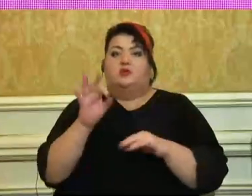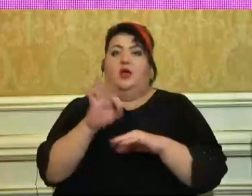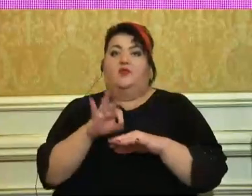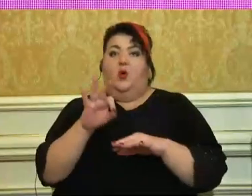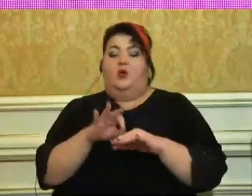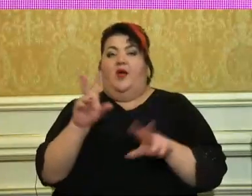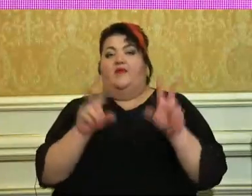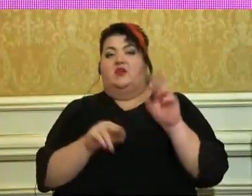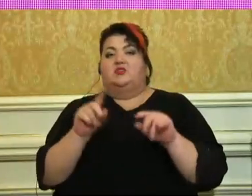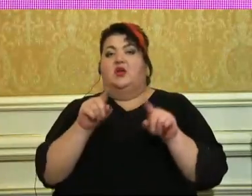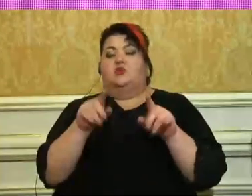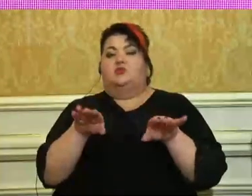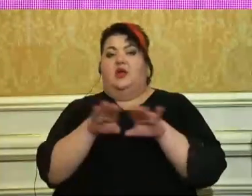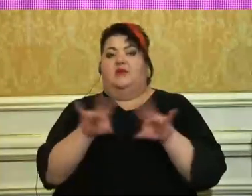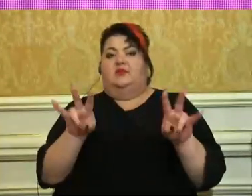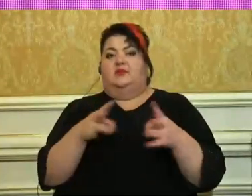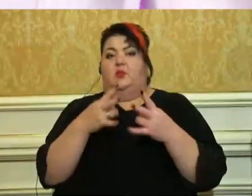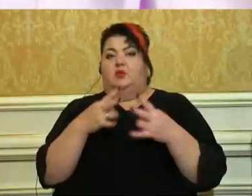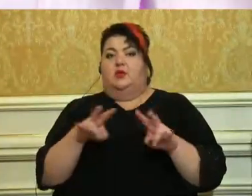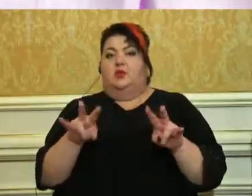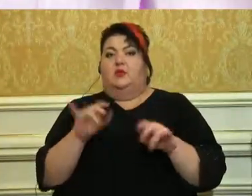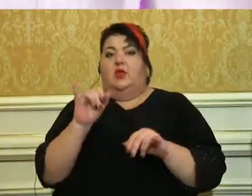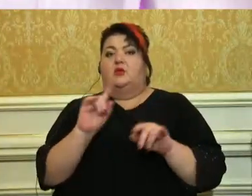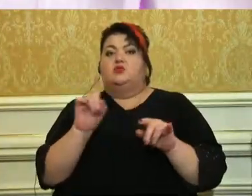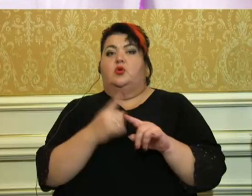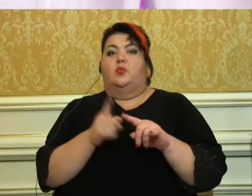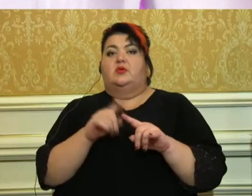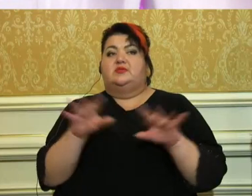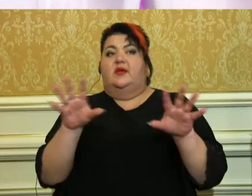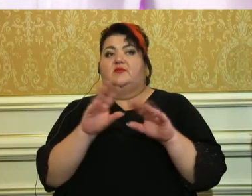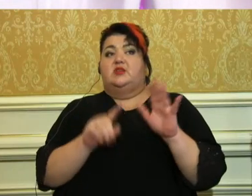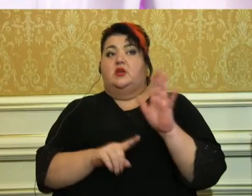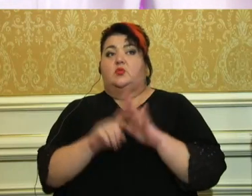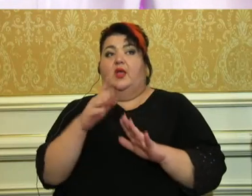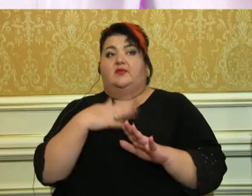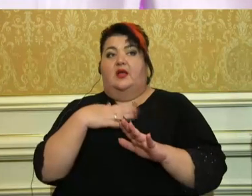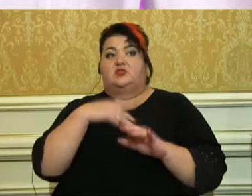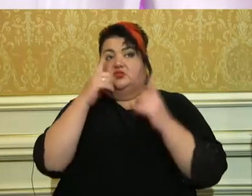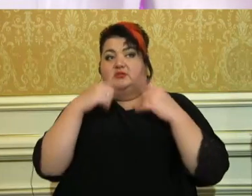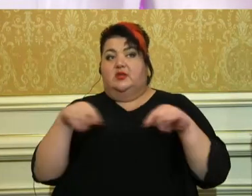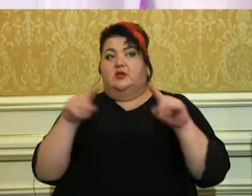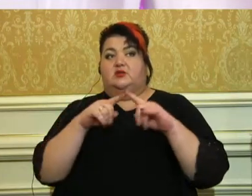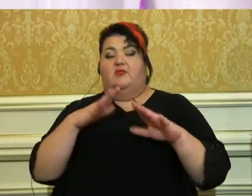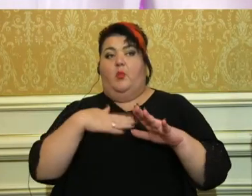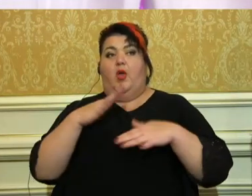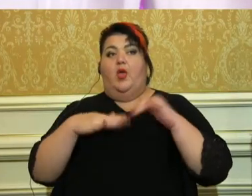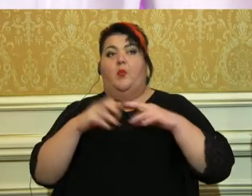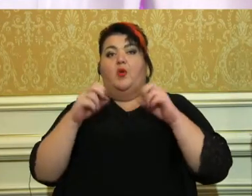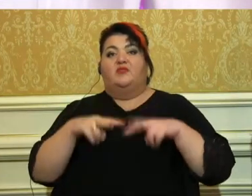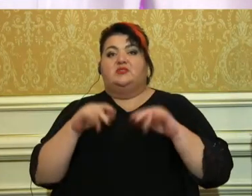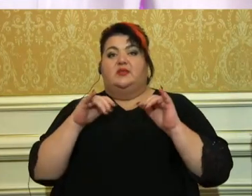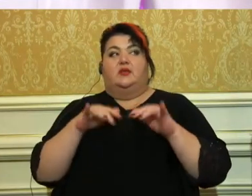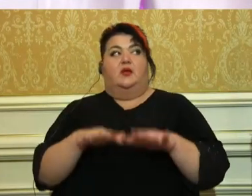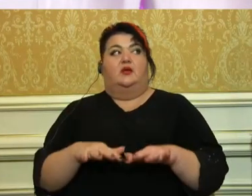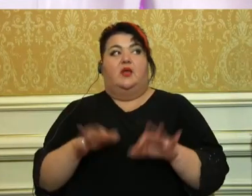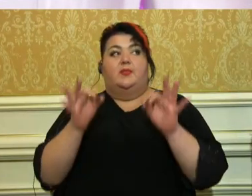which is still kind of ill, and they don't think that equality is necessary. What was the first, the initial